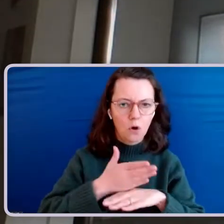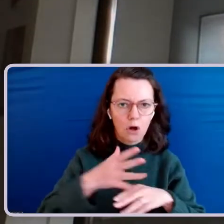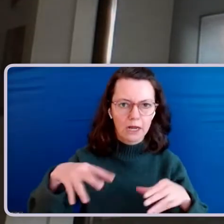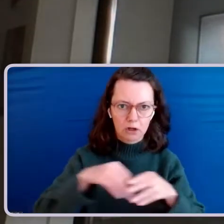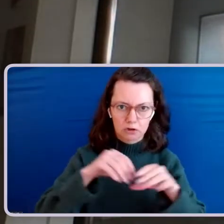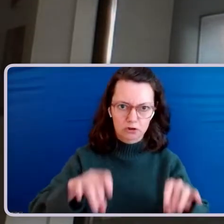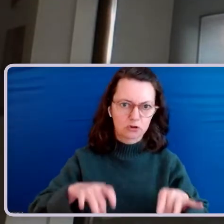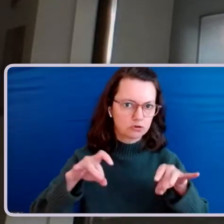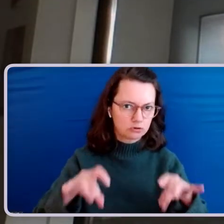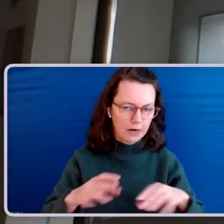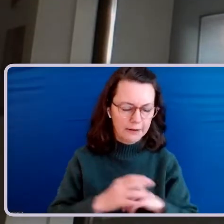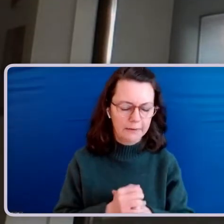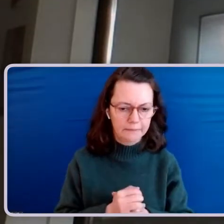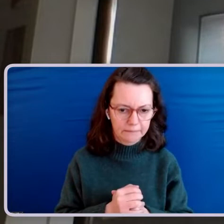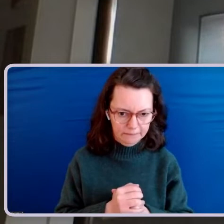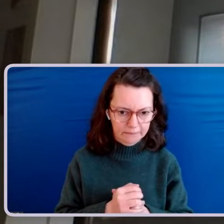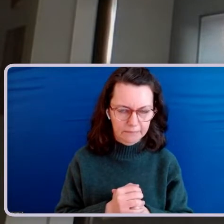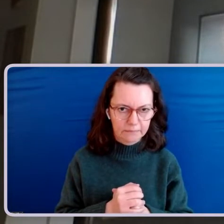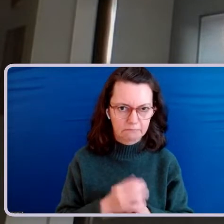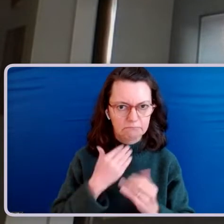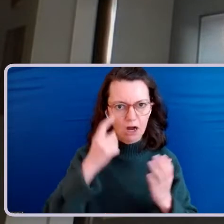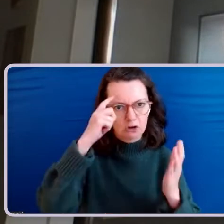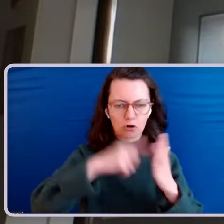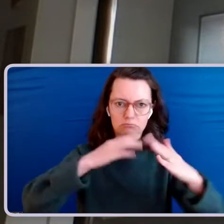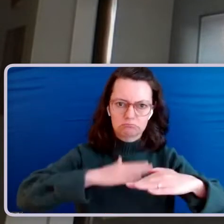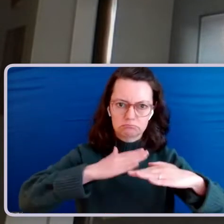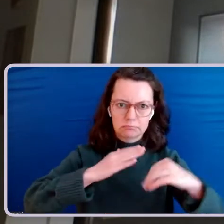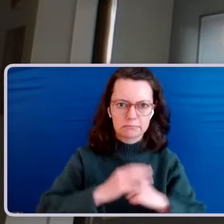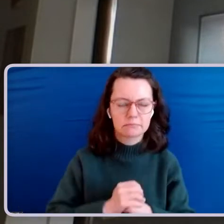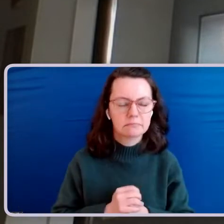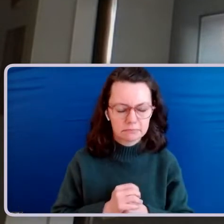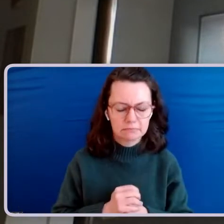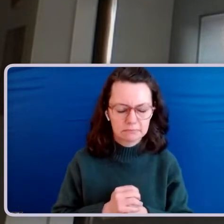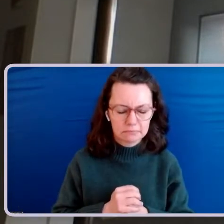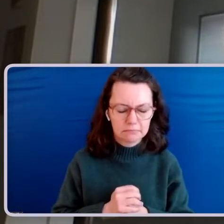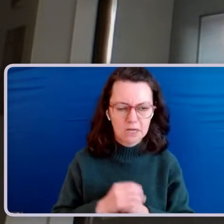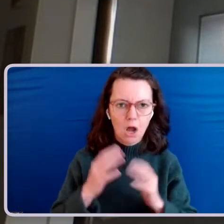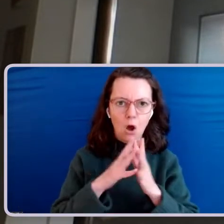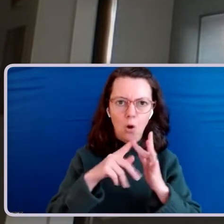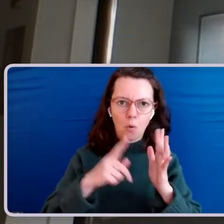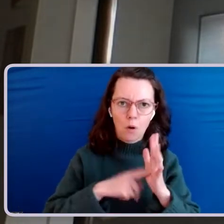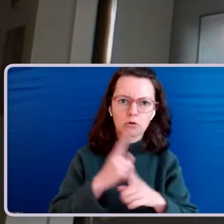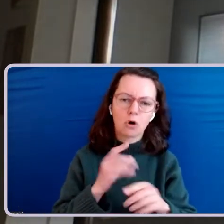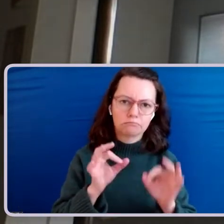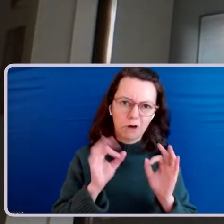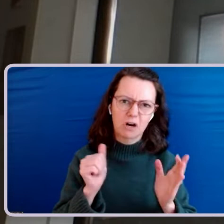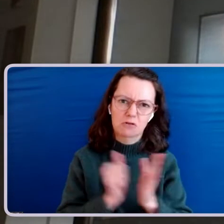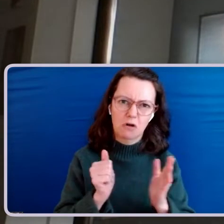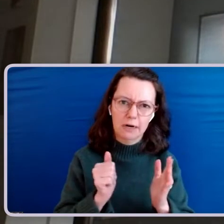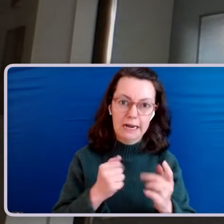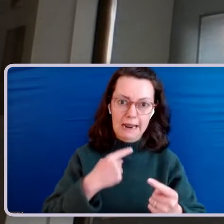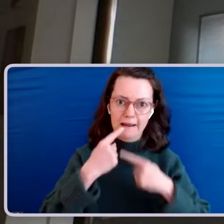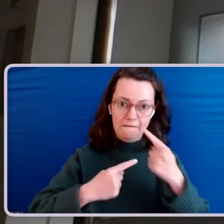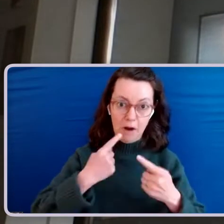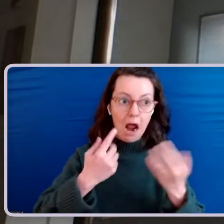very articulately explained the problem with information, and it's about accessible information and also the